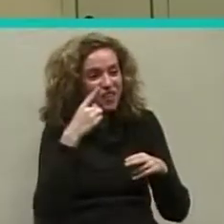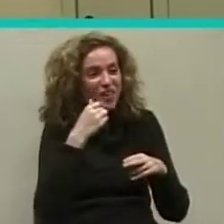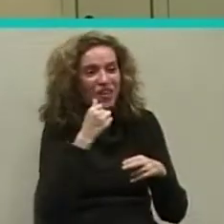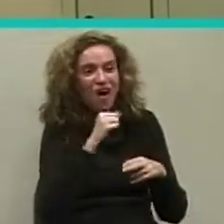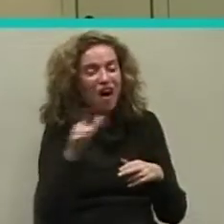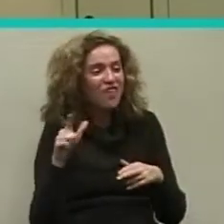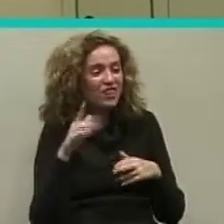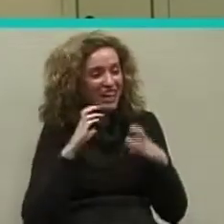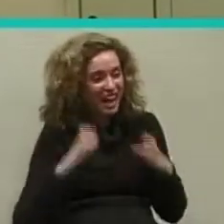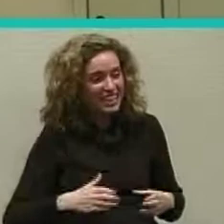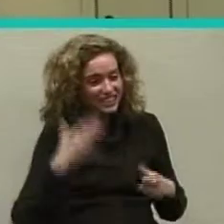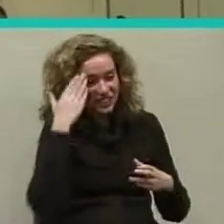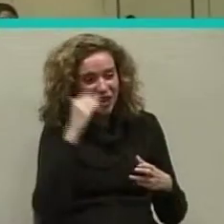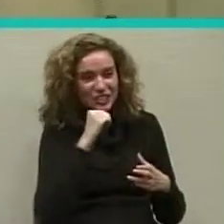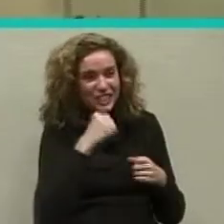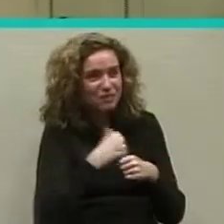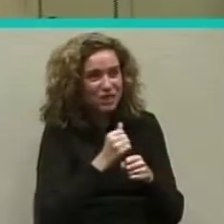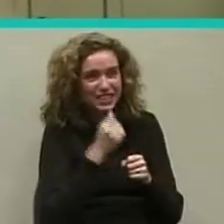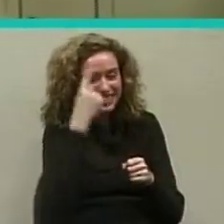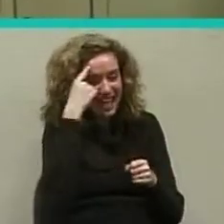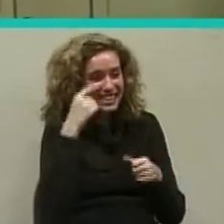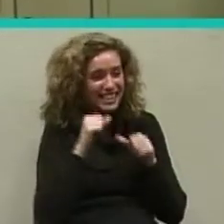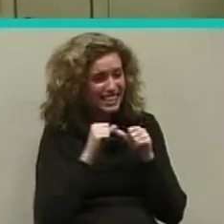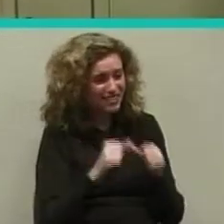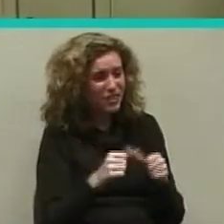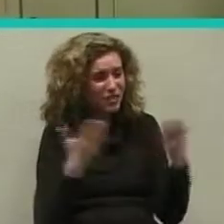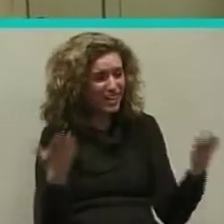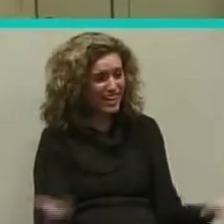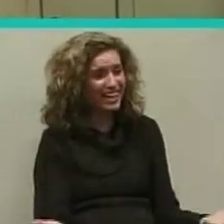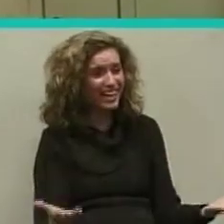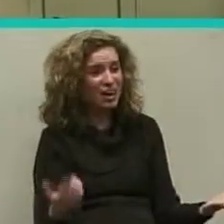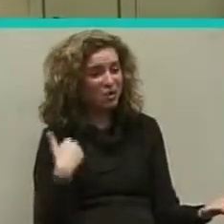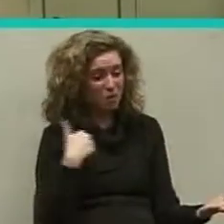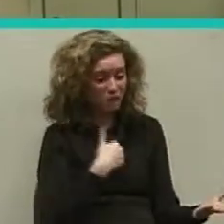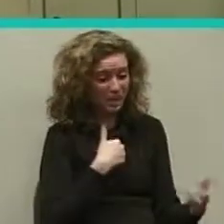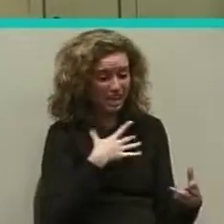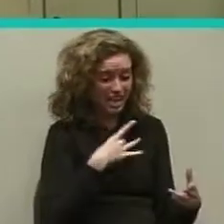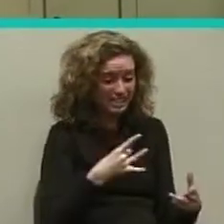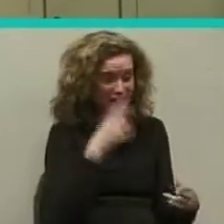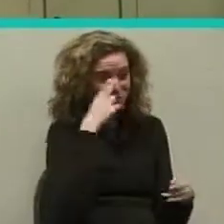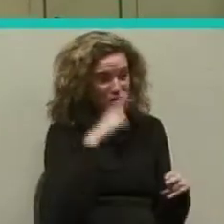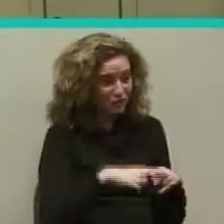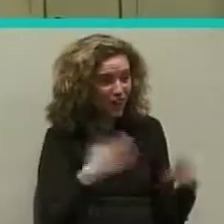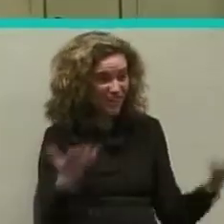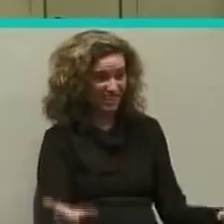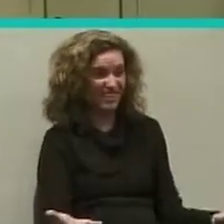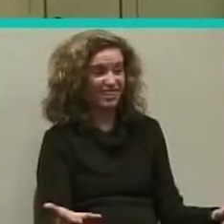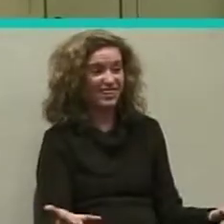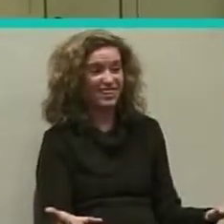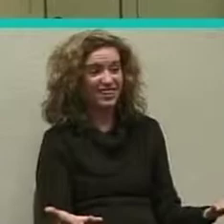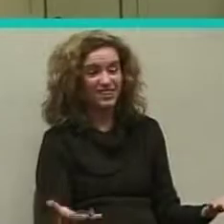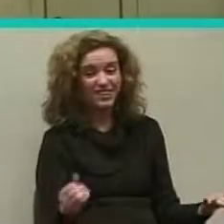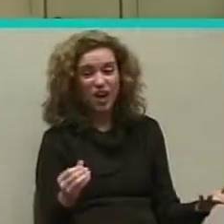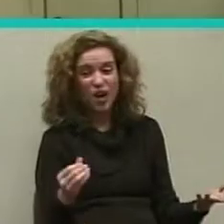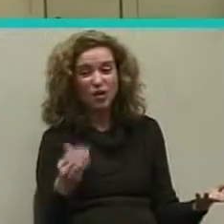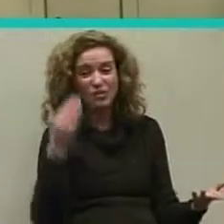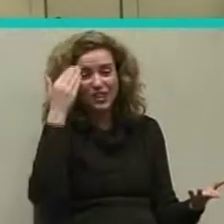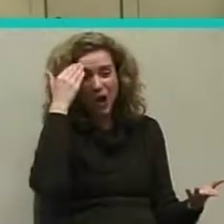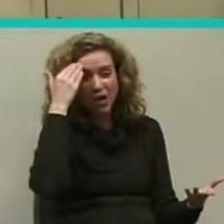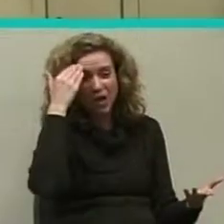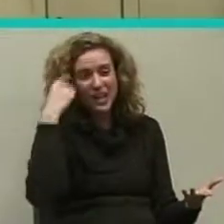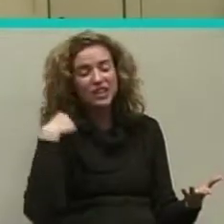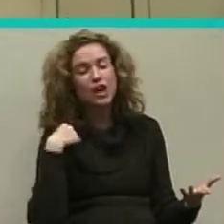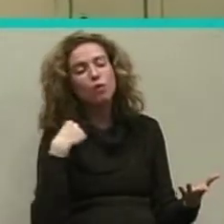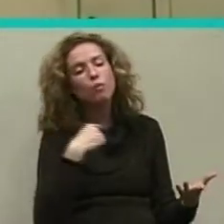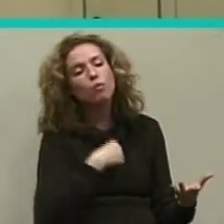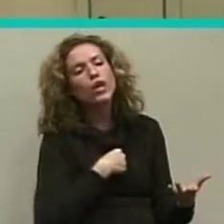sense for us to keep doing this. All right? We kind of liked it. They kind of liked it. It was a lot of fun. Okay? So knowing that we were